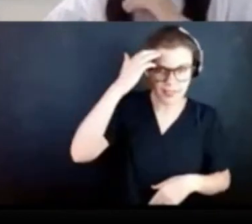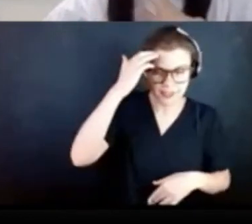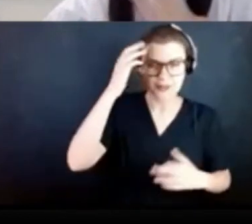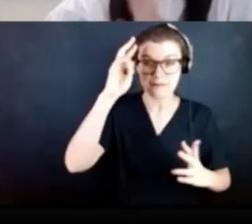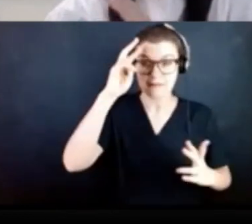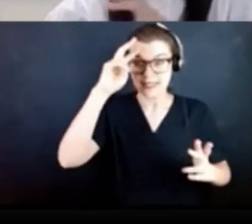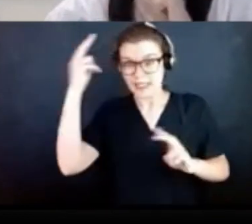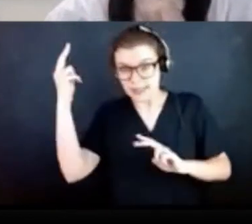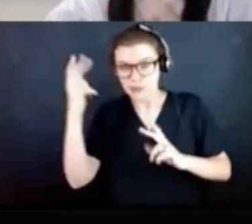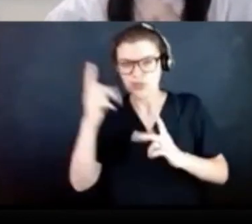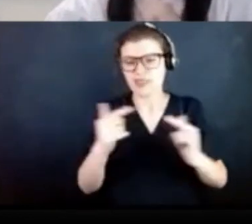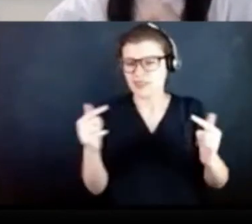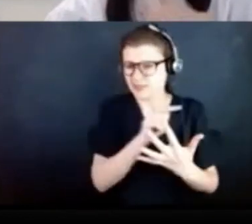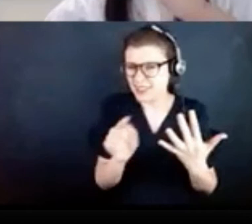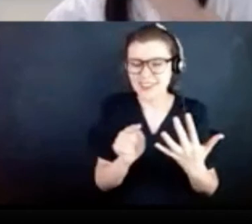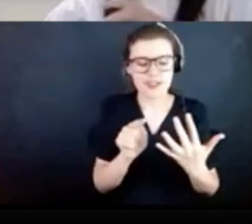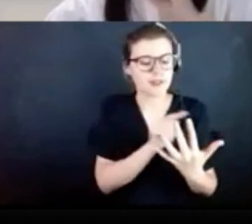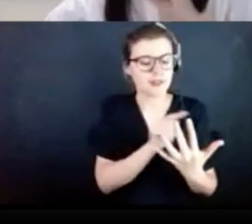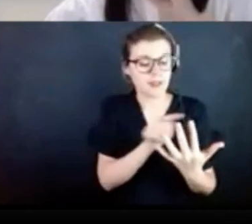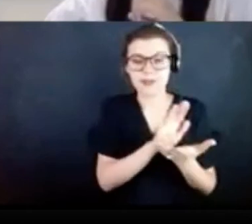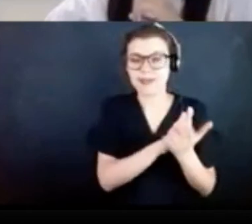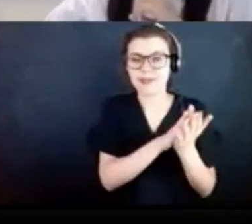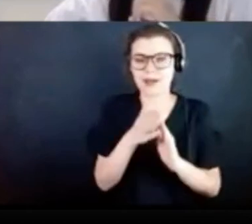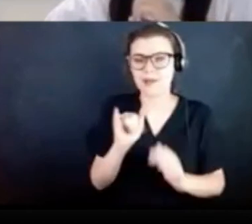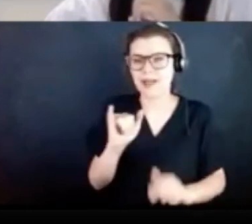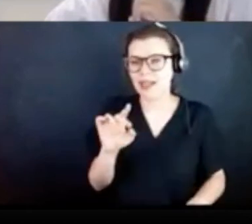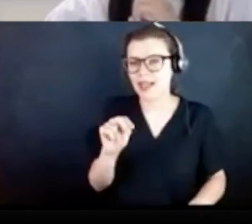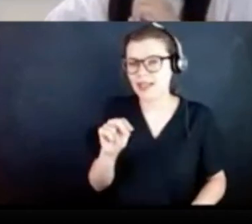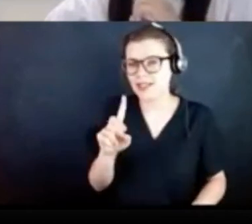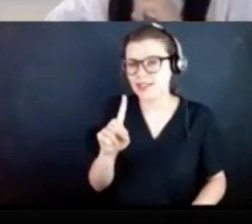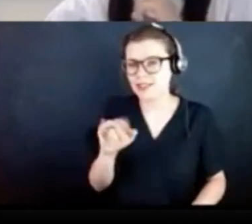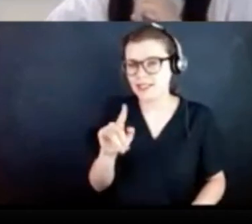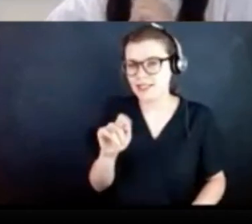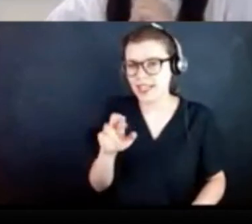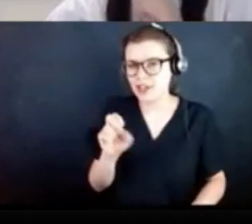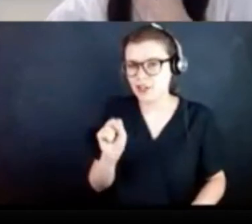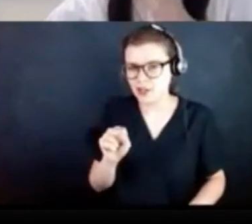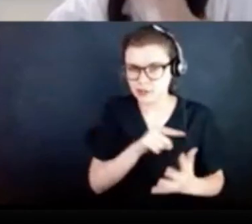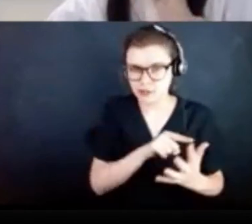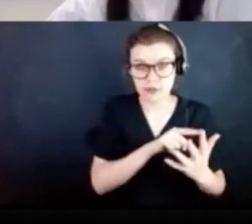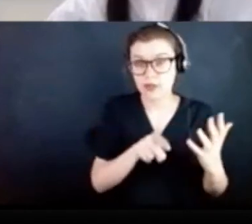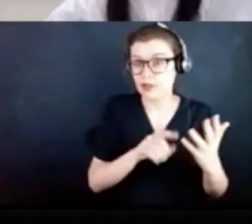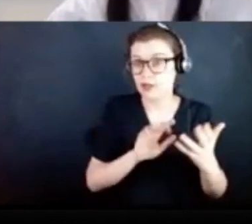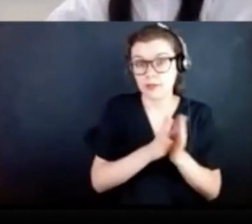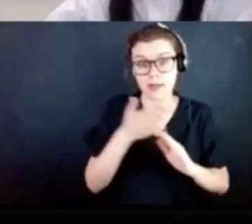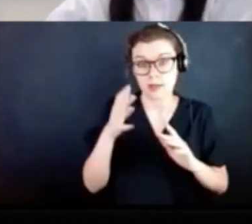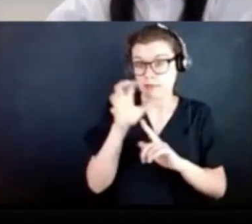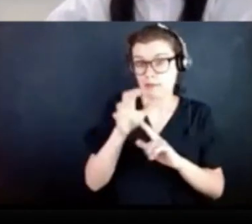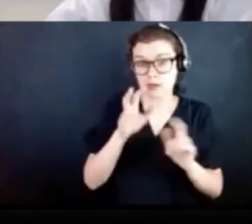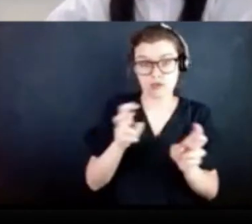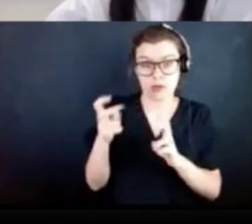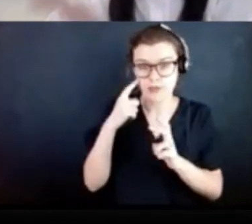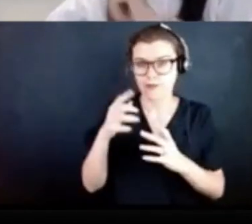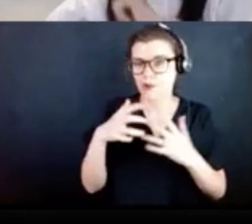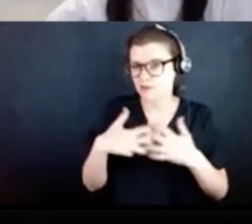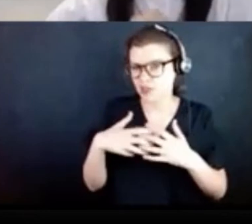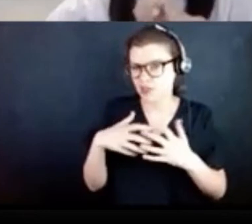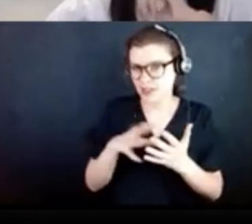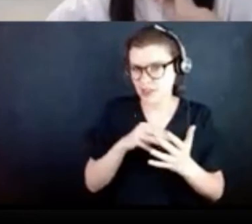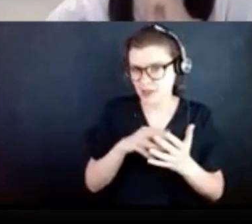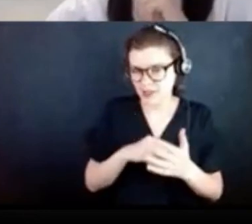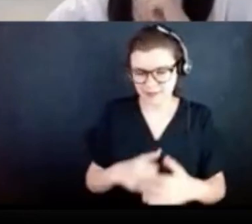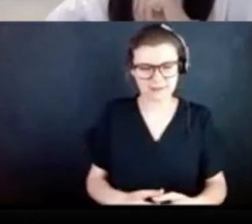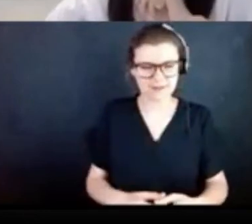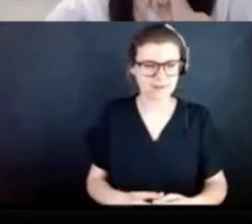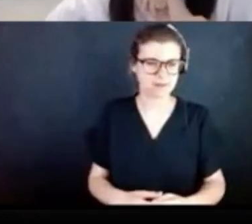So those are like really trending topics in machine learning area. And next, I